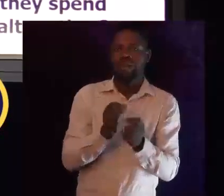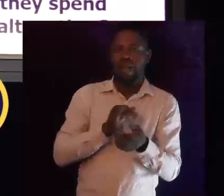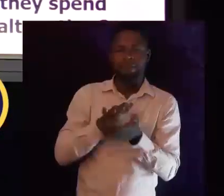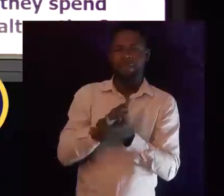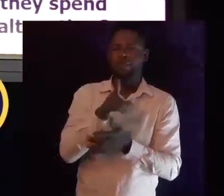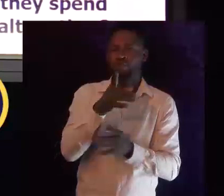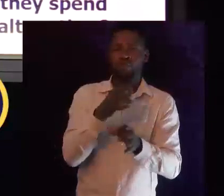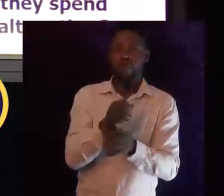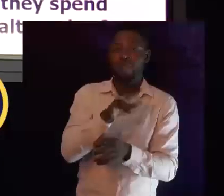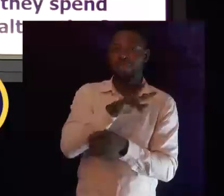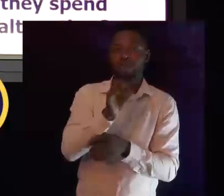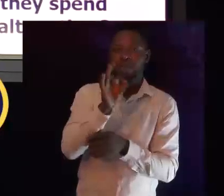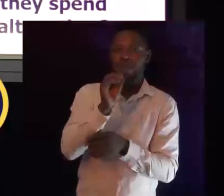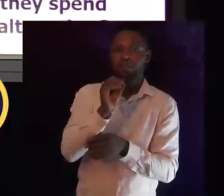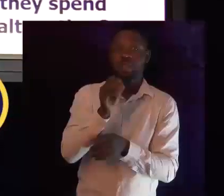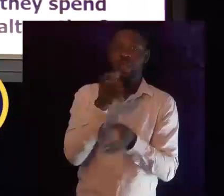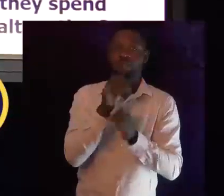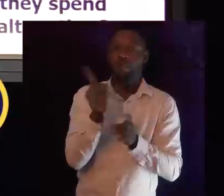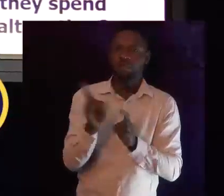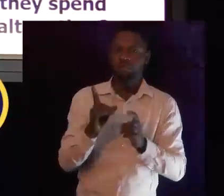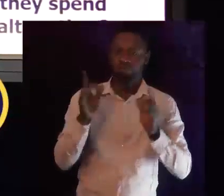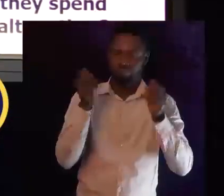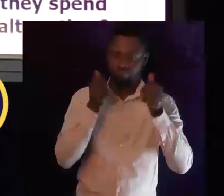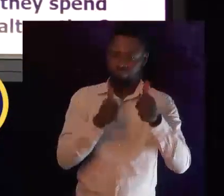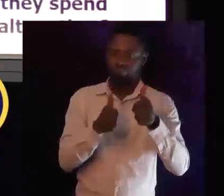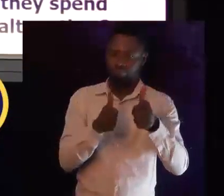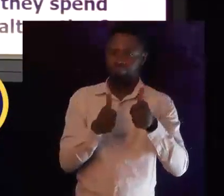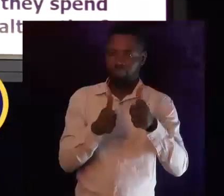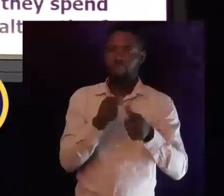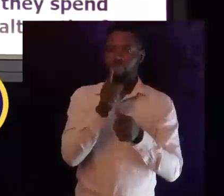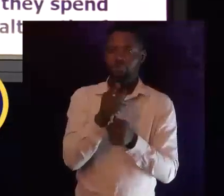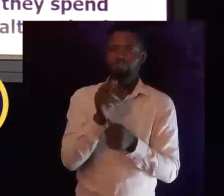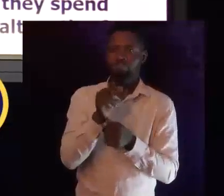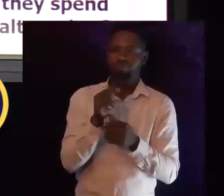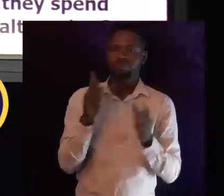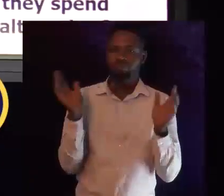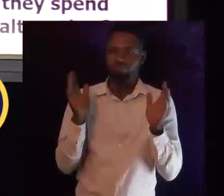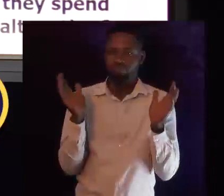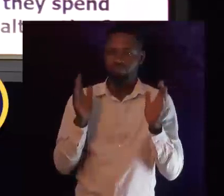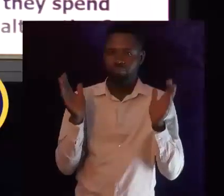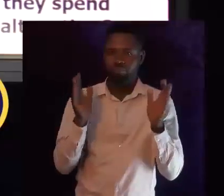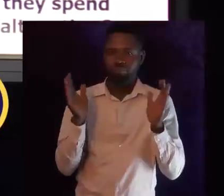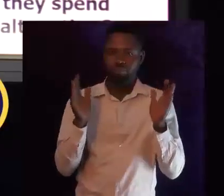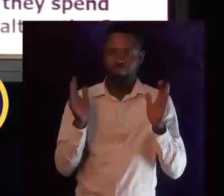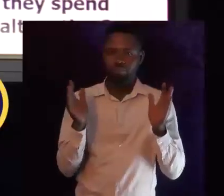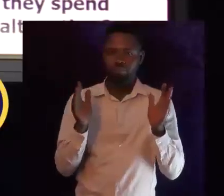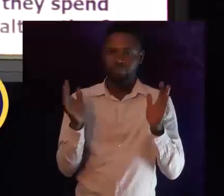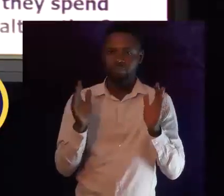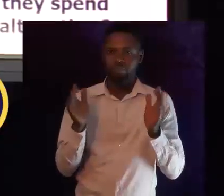got 390, my friend. If you did, then I thumb praise you, and you deserve a big cheer.